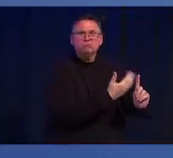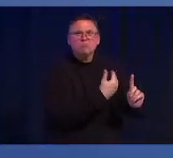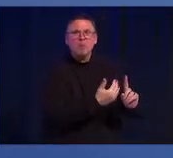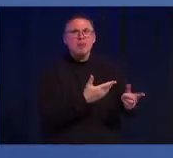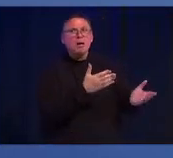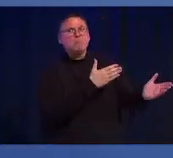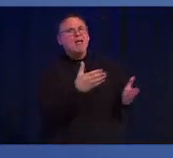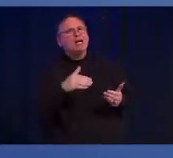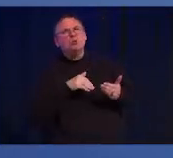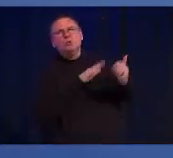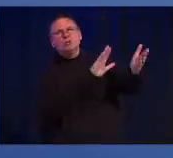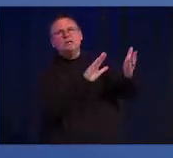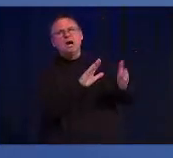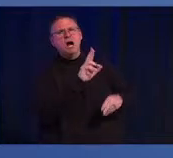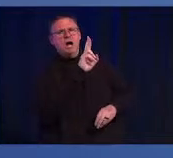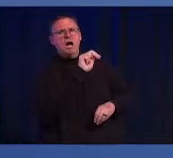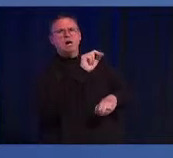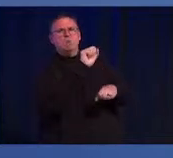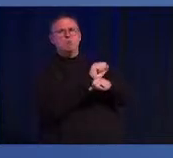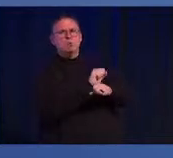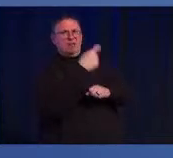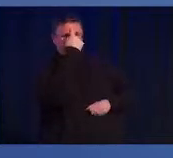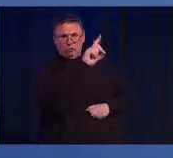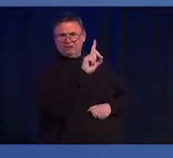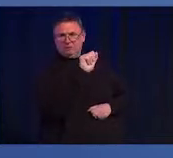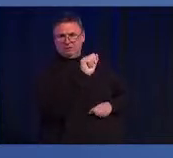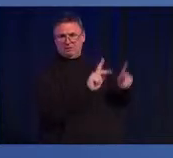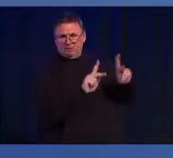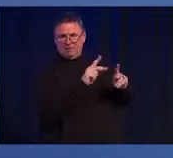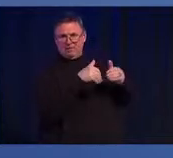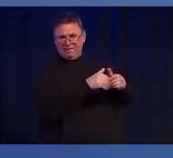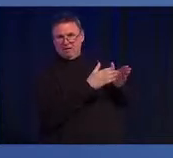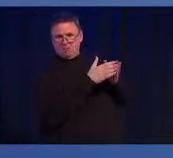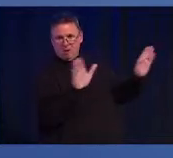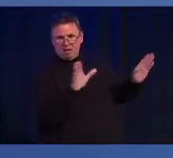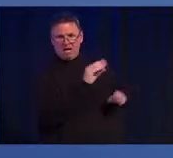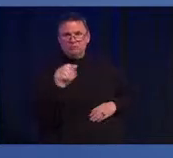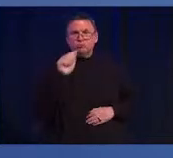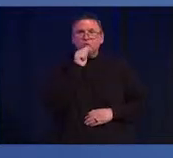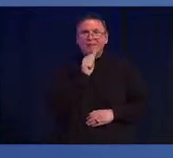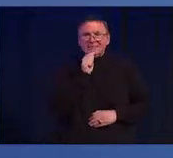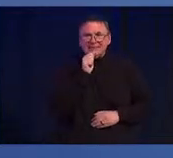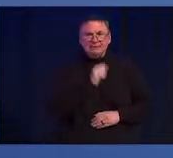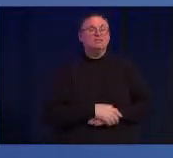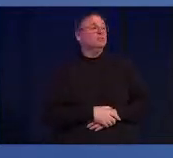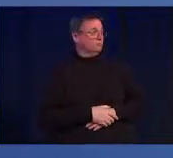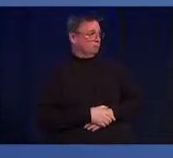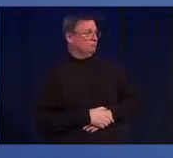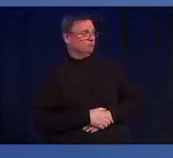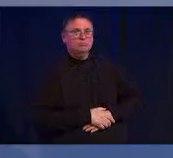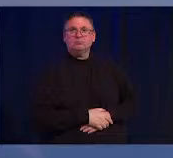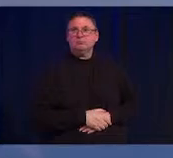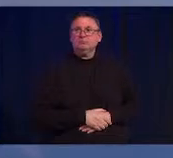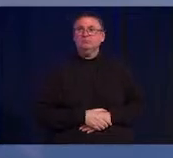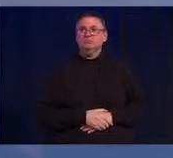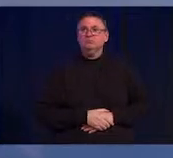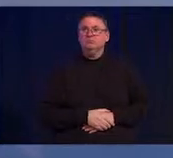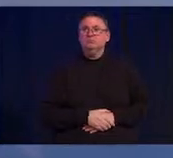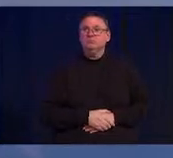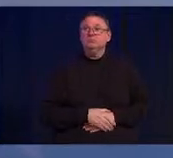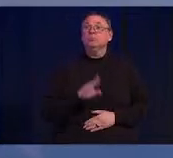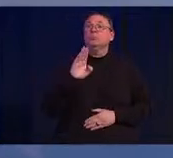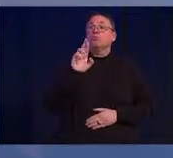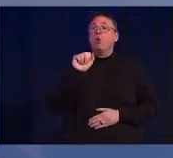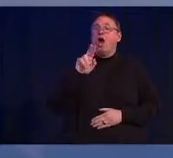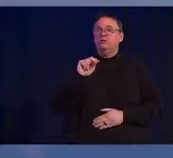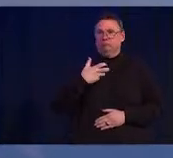address unemployment for disabled persons in the public and private sectors? Mr. Braun, it's your turn to go first, please. So workforce over